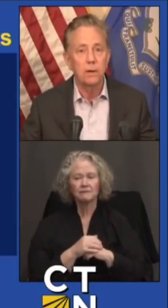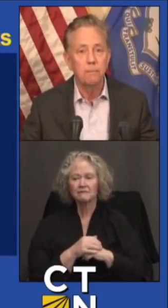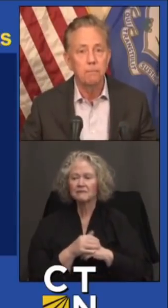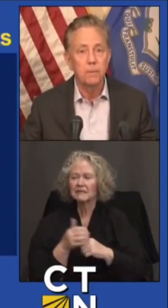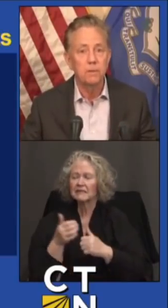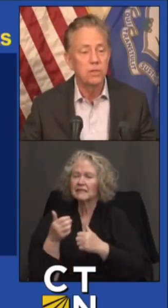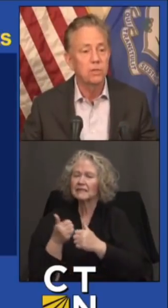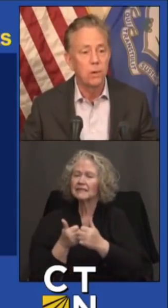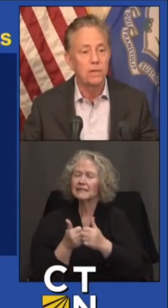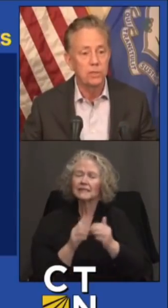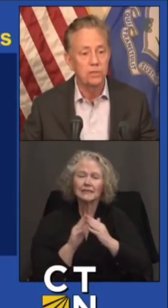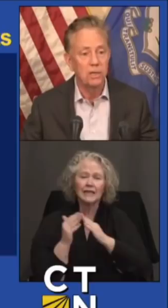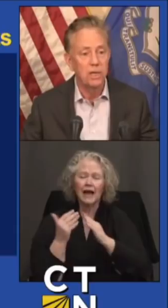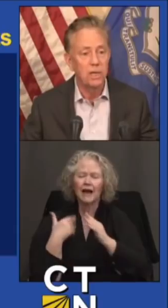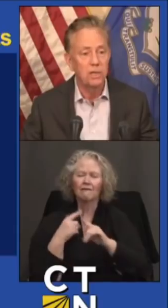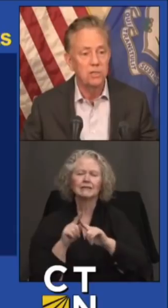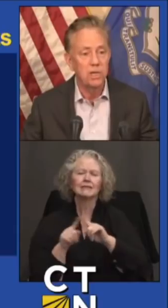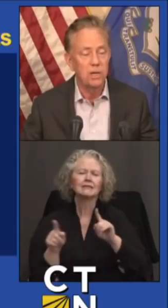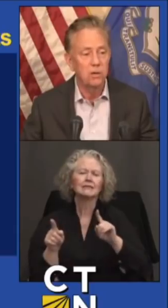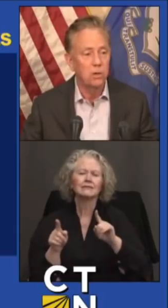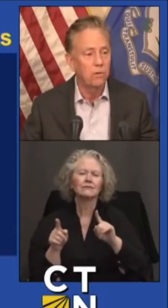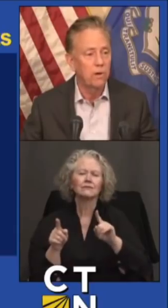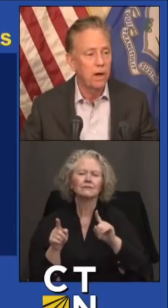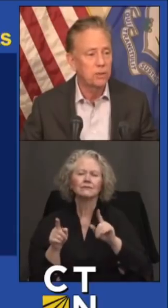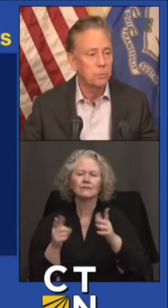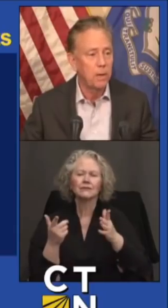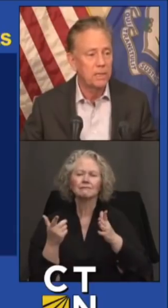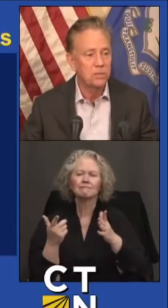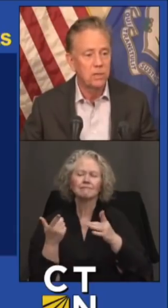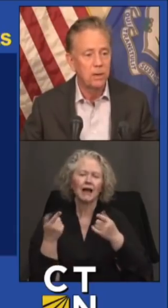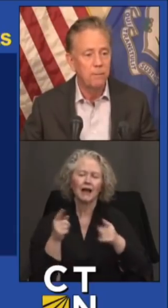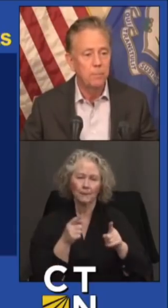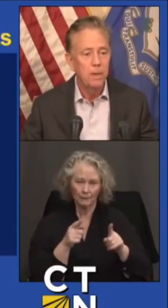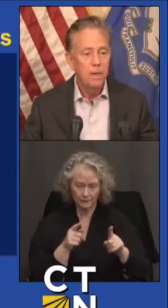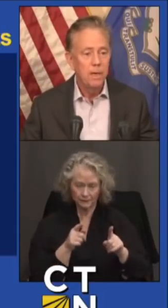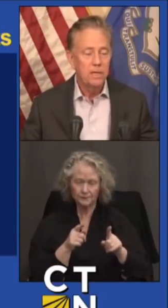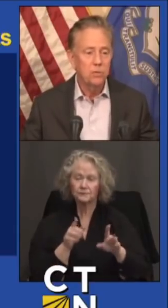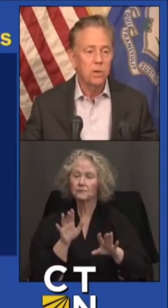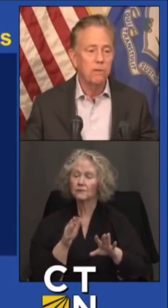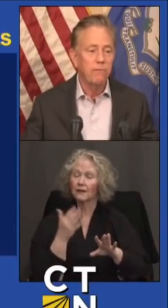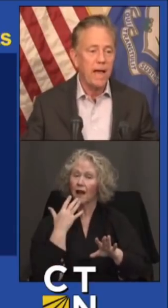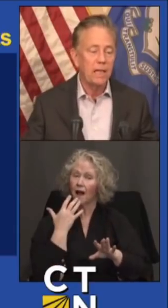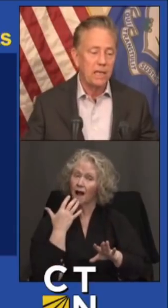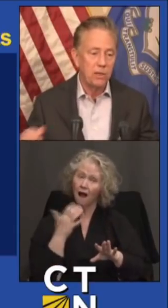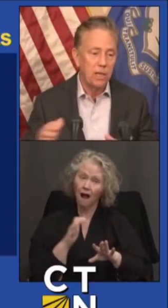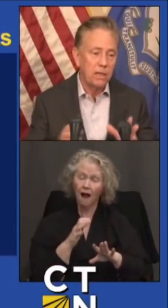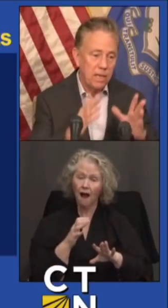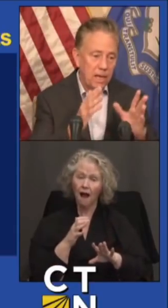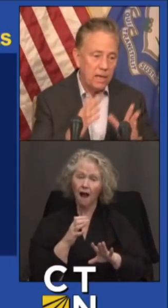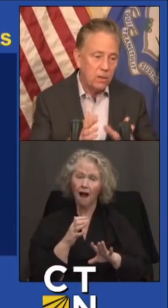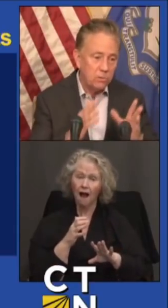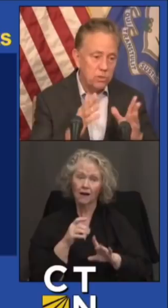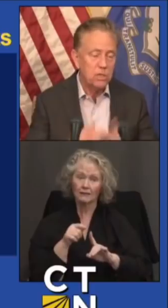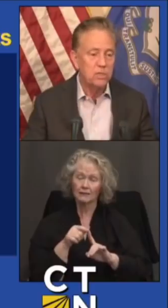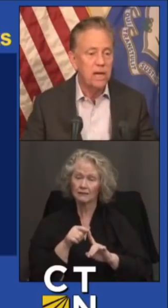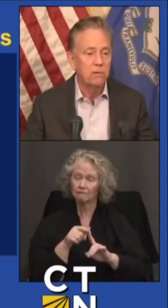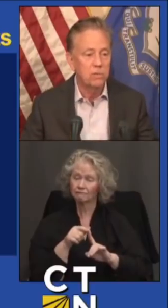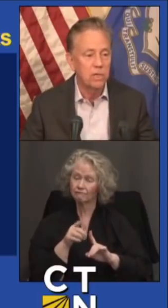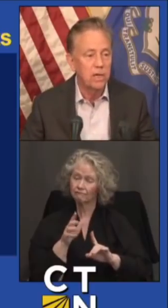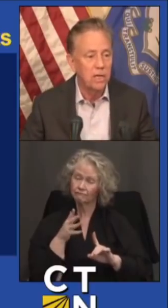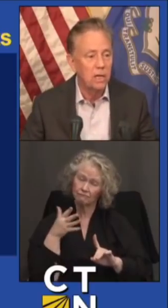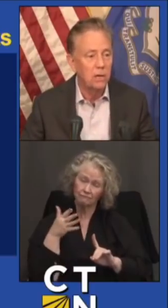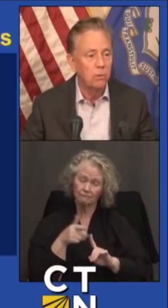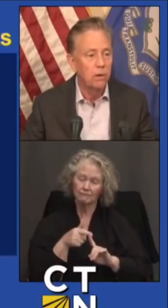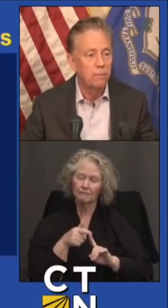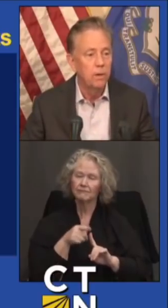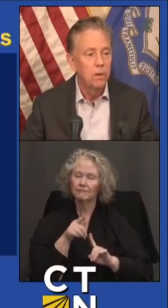different situations. I think you can see here the COVID hotspots. It's sort of the valley, those towns